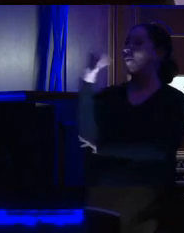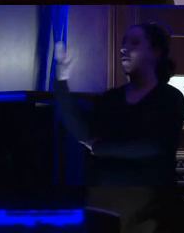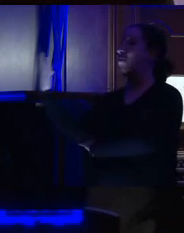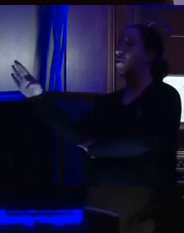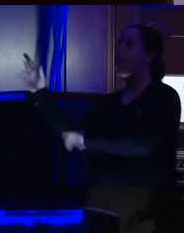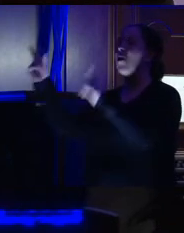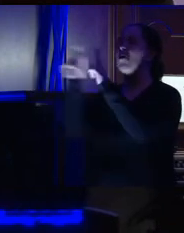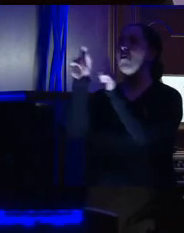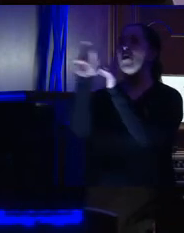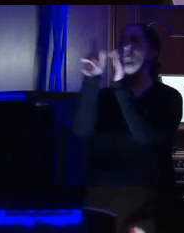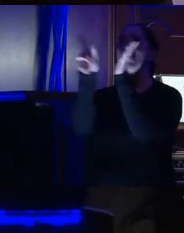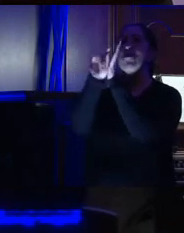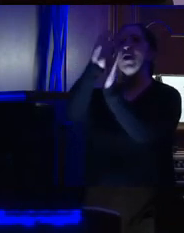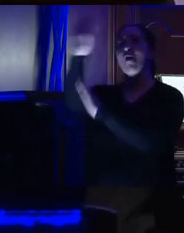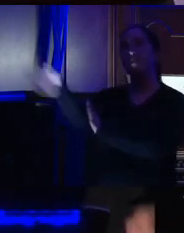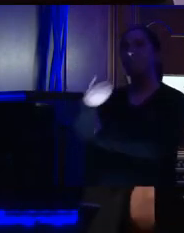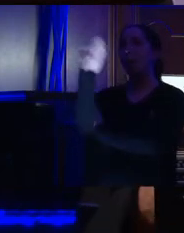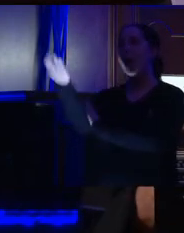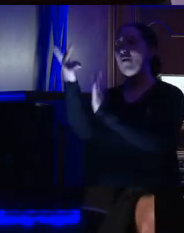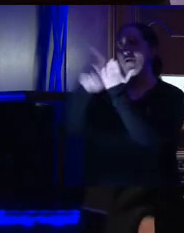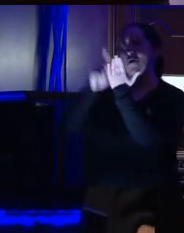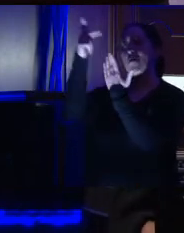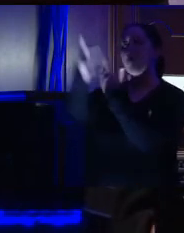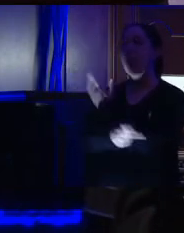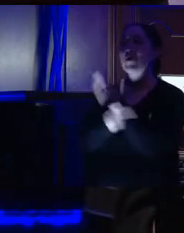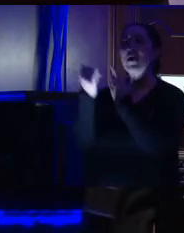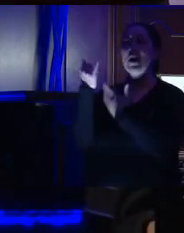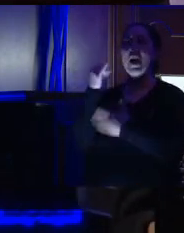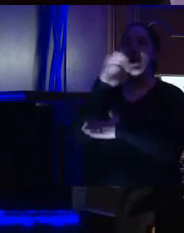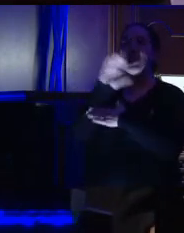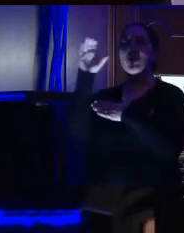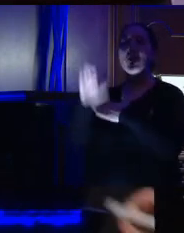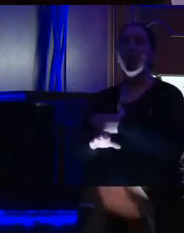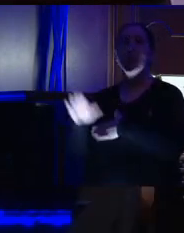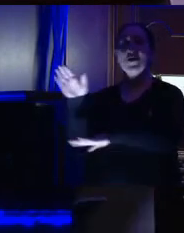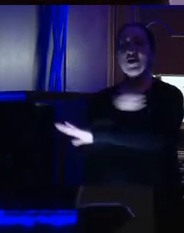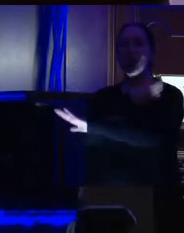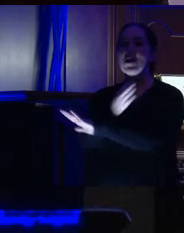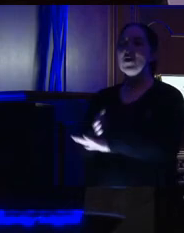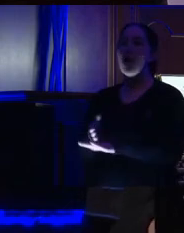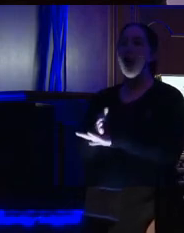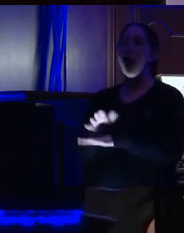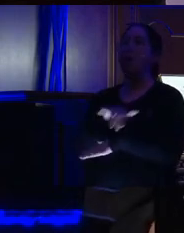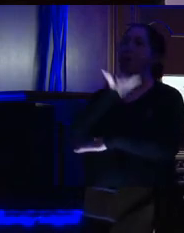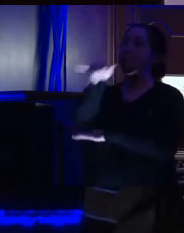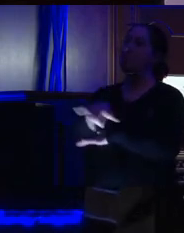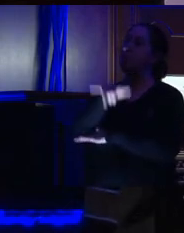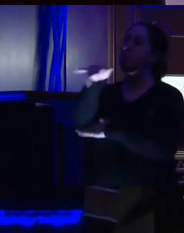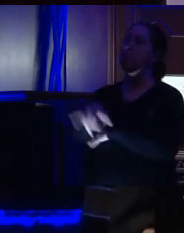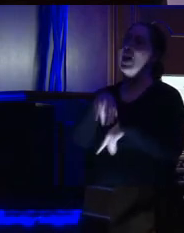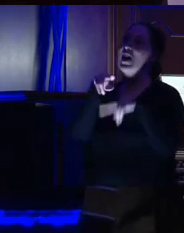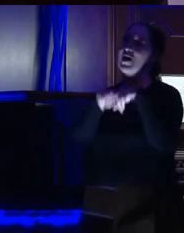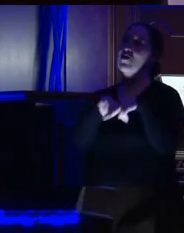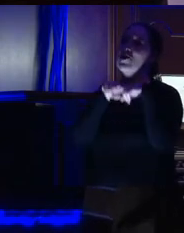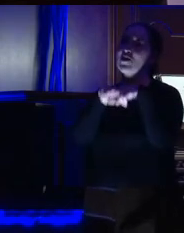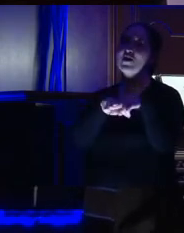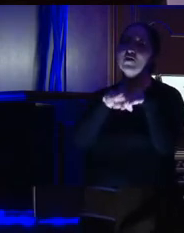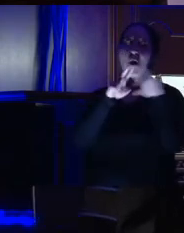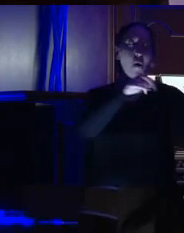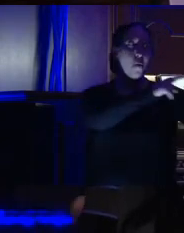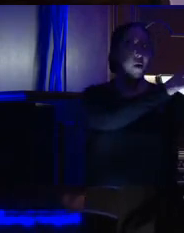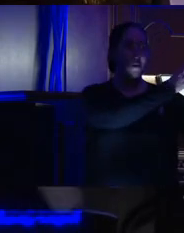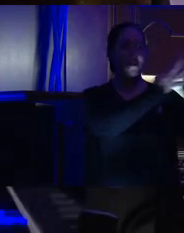The words are printed on the back of your program. So at the conclusion of the song, please remain at your seats while the platform